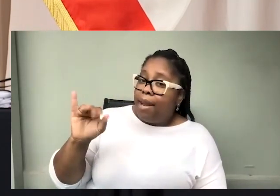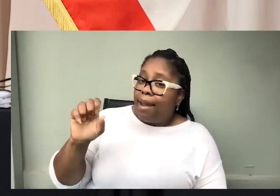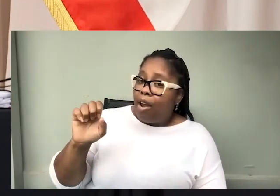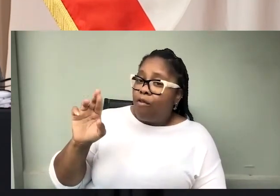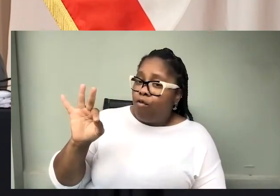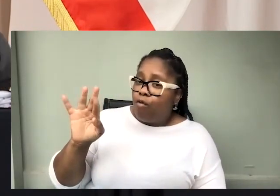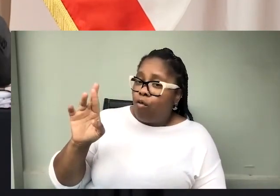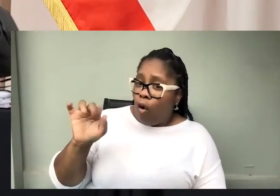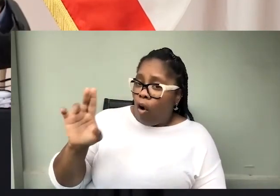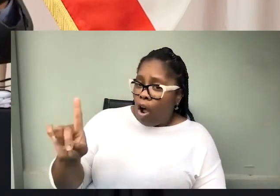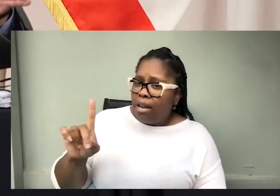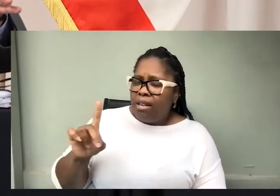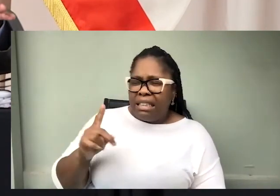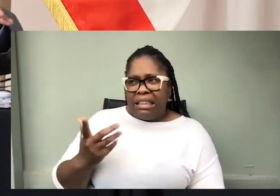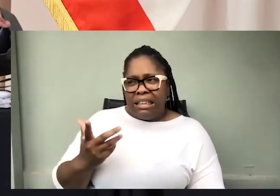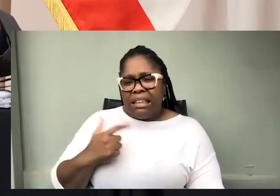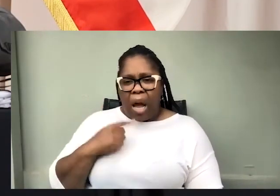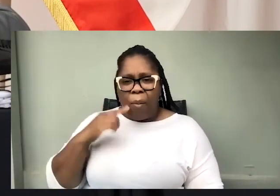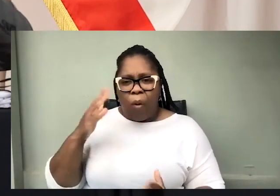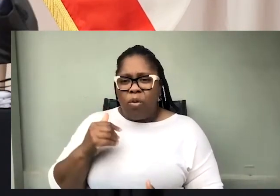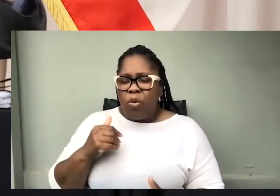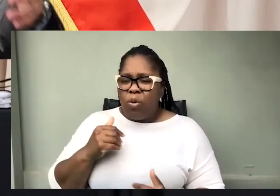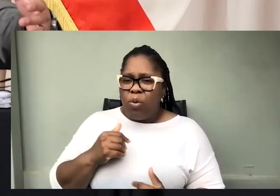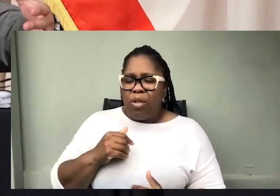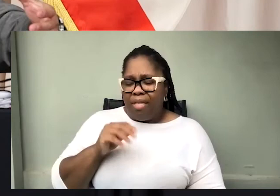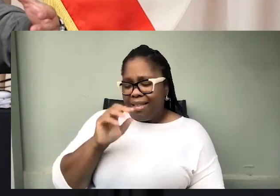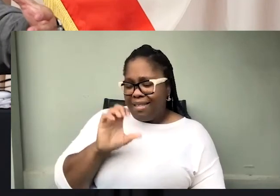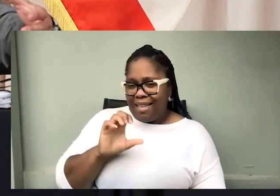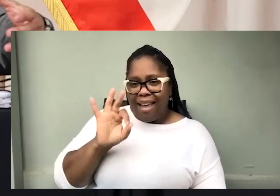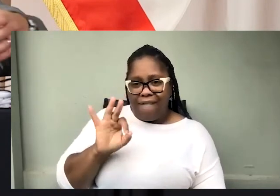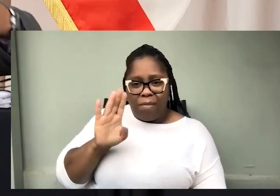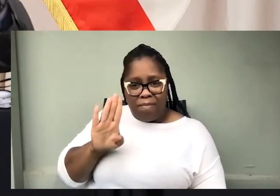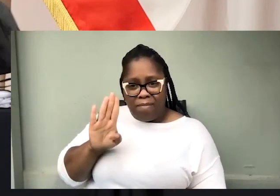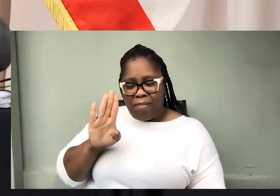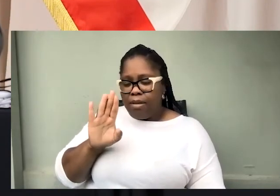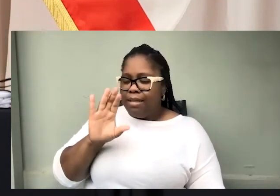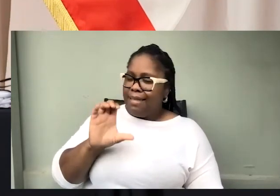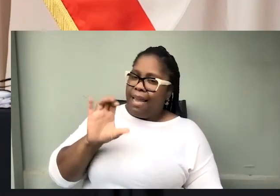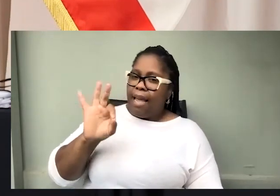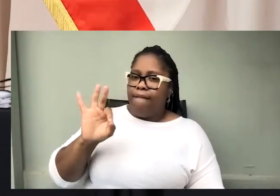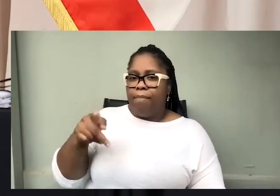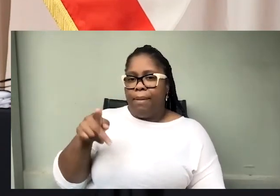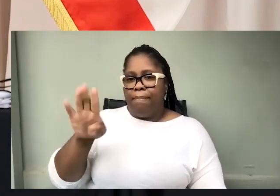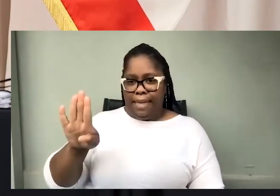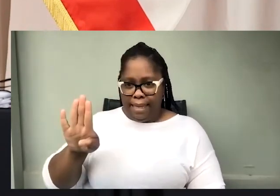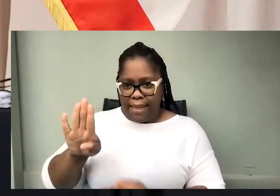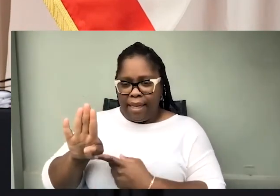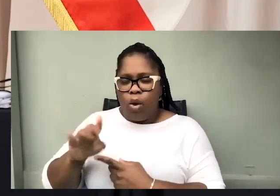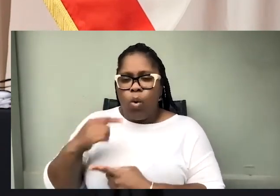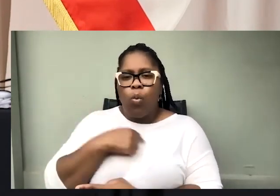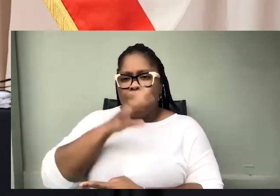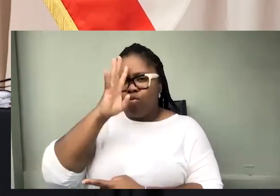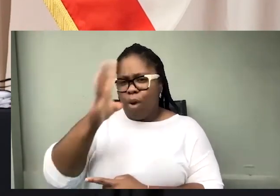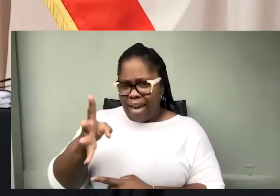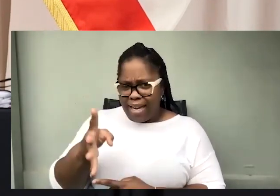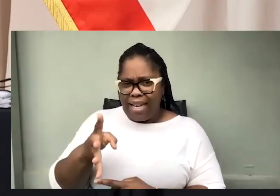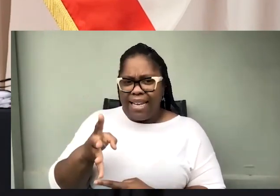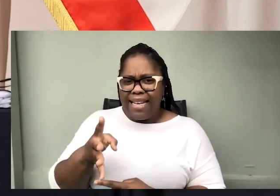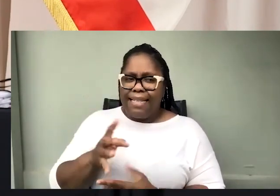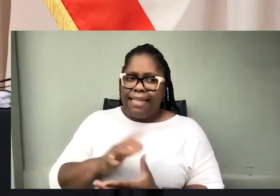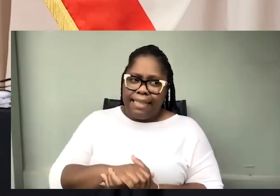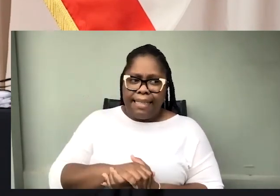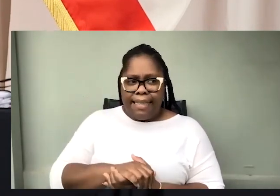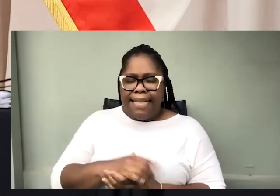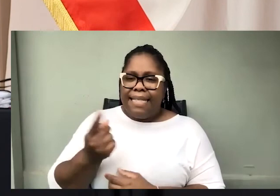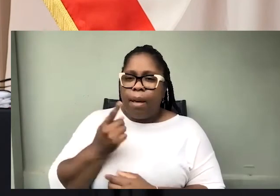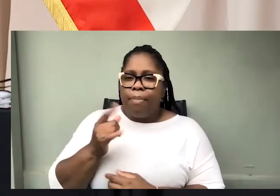types of fraud, I'm hopeful that the mini CFPB that we just put into law, there's a consumer, we created something that is essentially